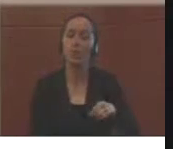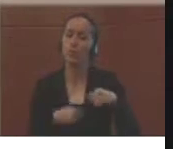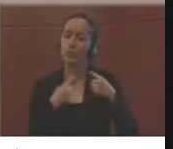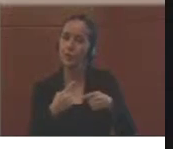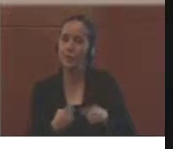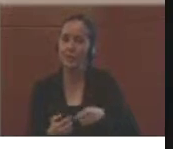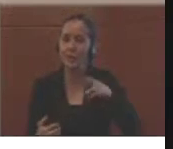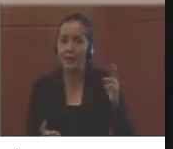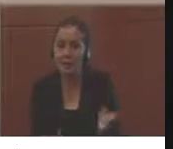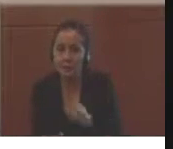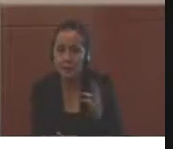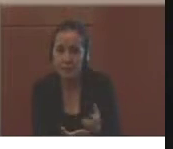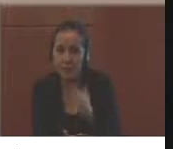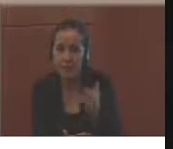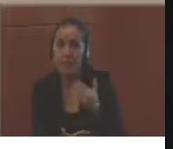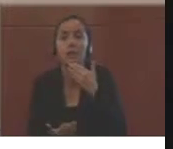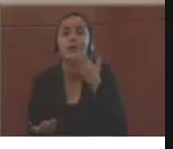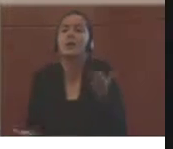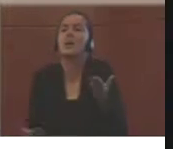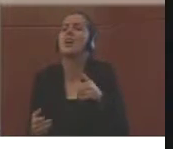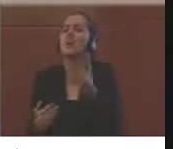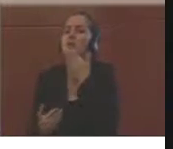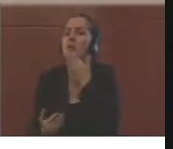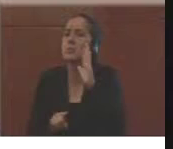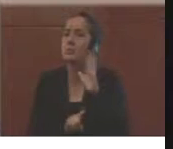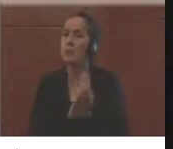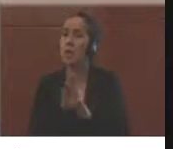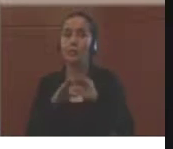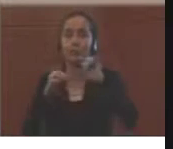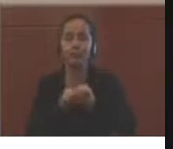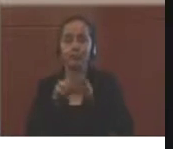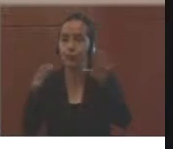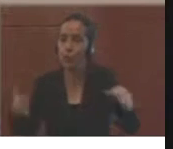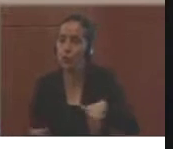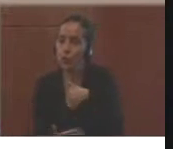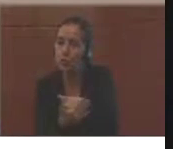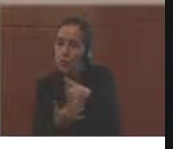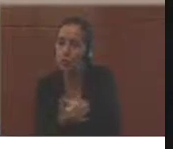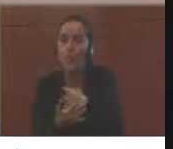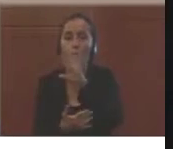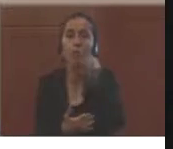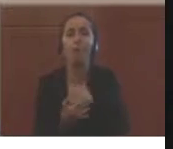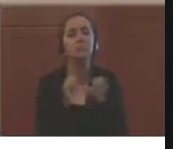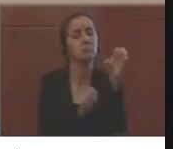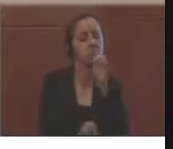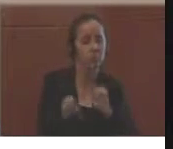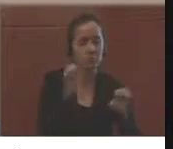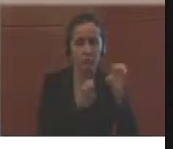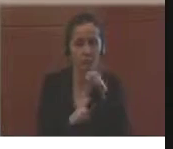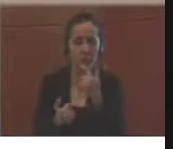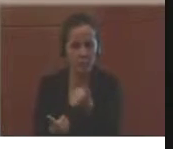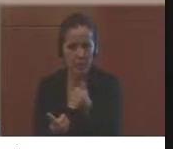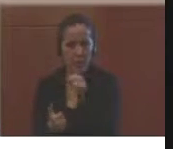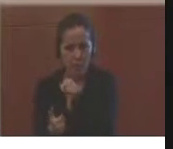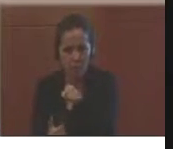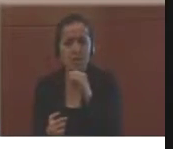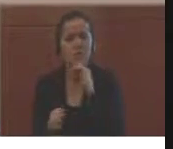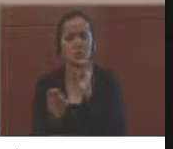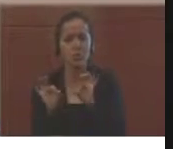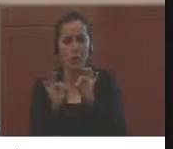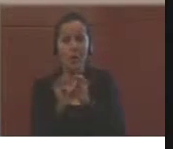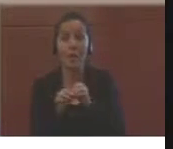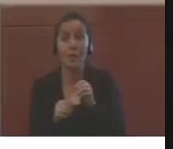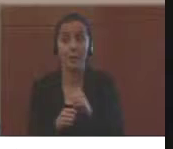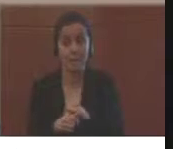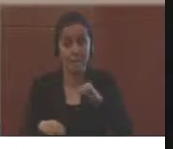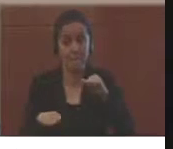Periodically review the progress towards comprehensive development, enabling the evaluation of coherence and convergence in the